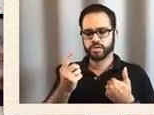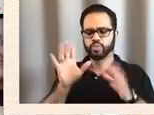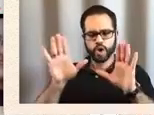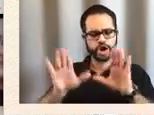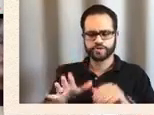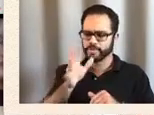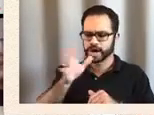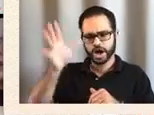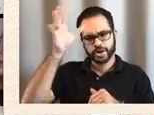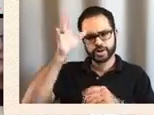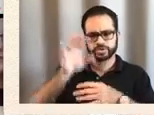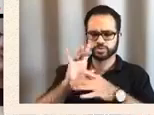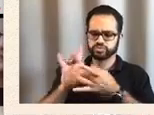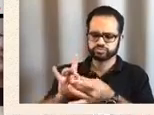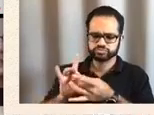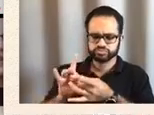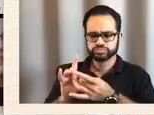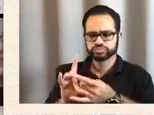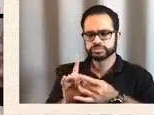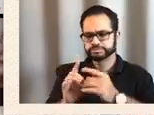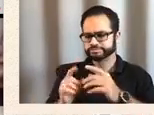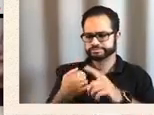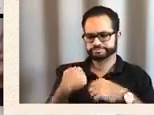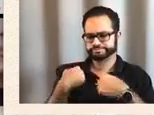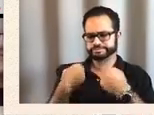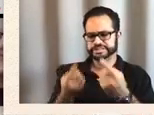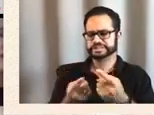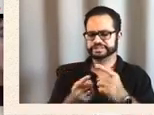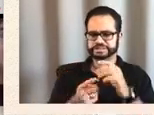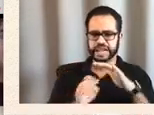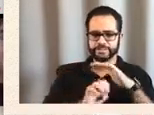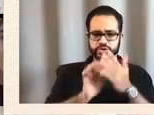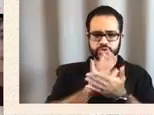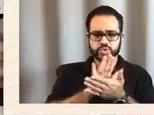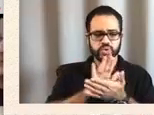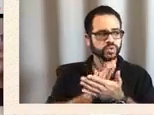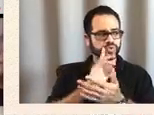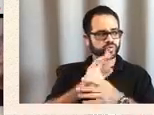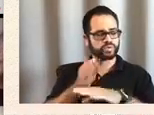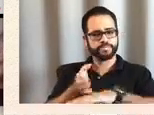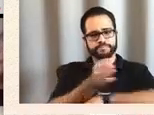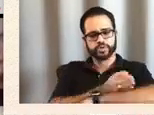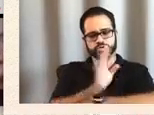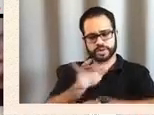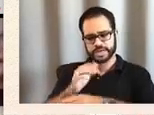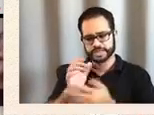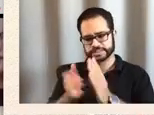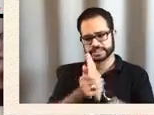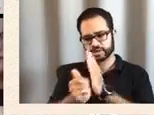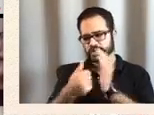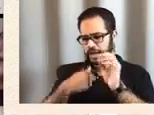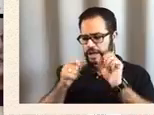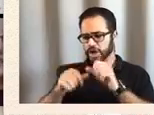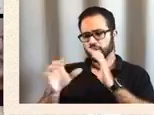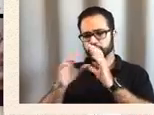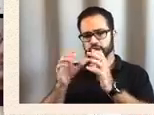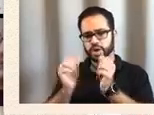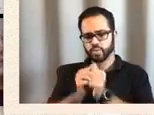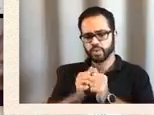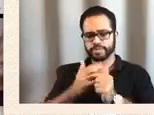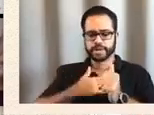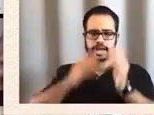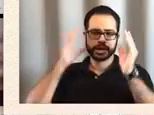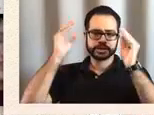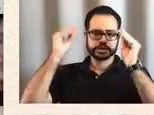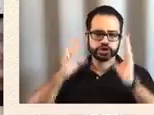basically since, elementary school to work on those self-advocacy skills, that I was able to communicate with educators and